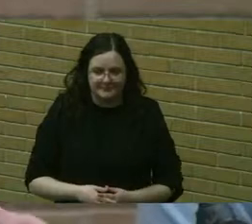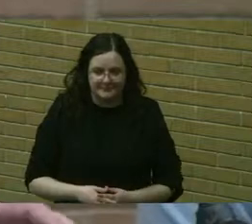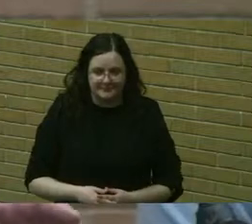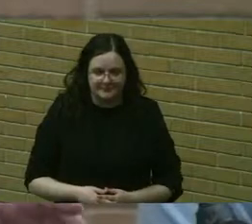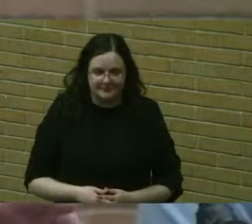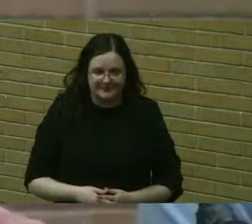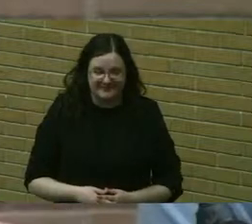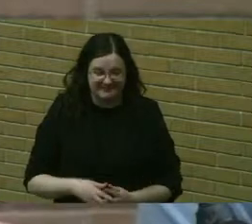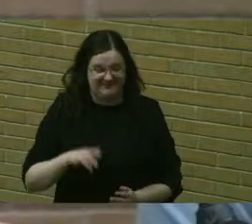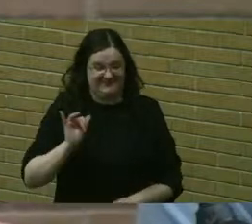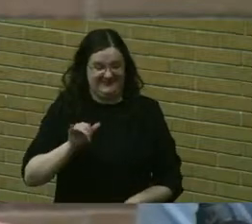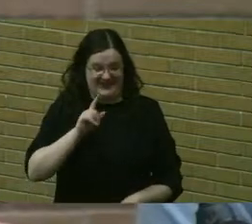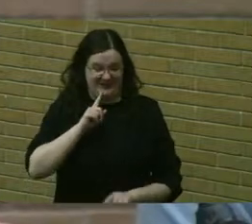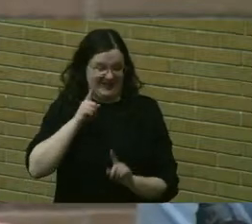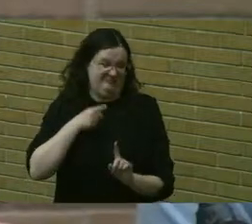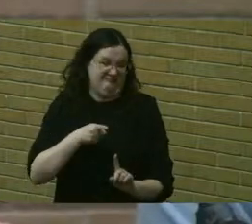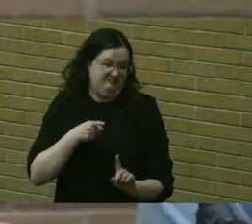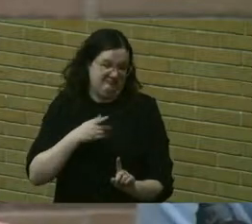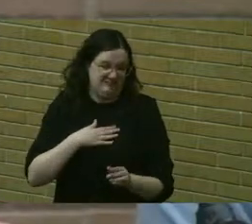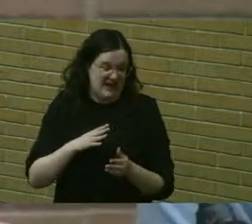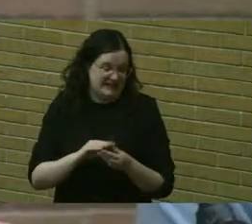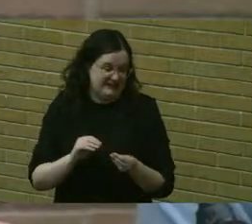that's really what I want to say, and